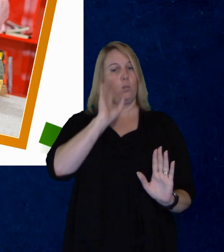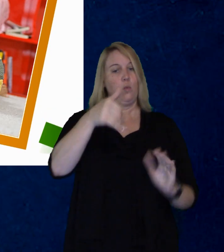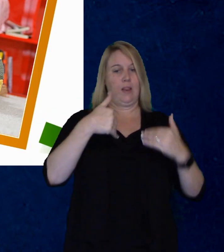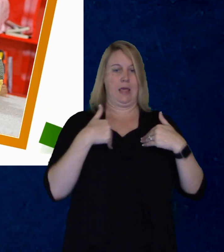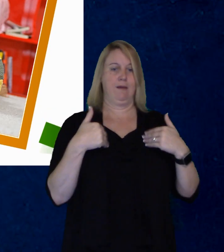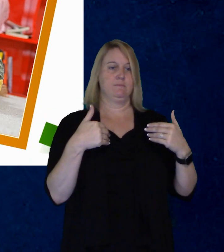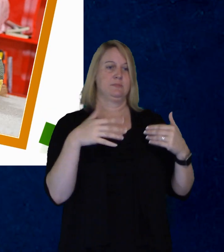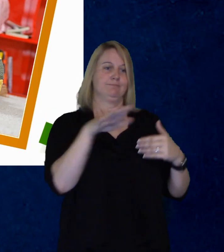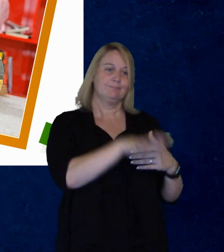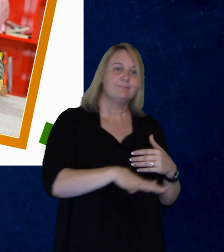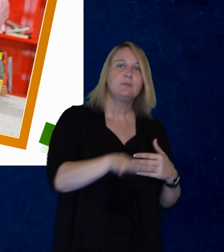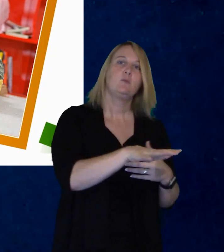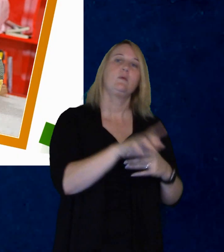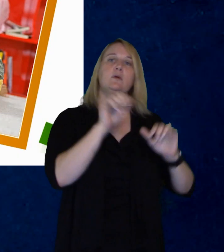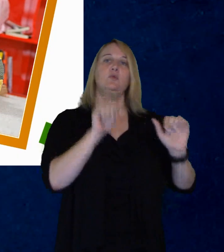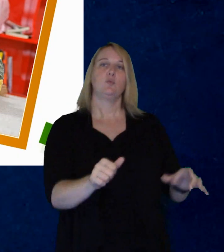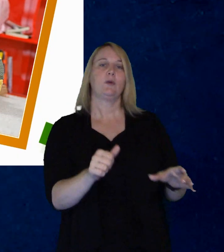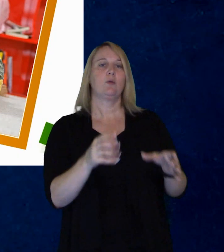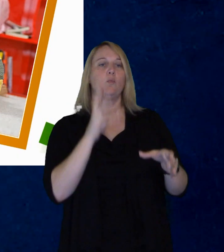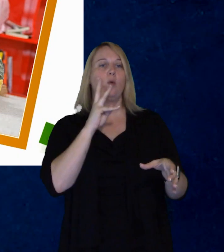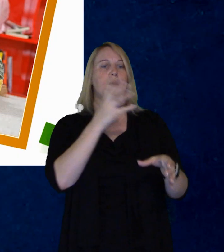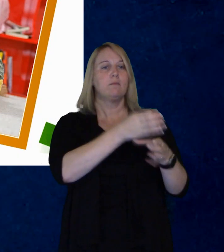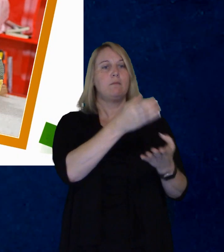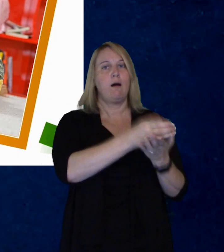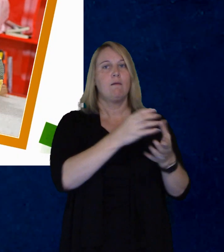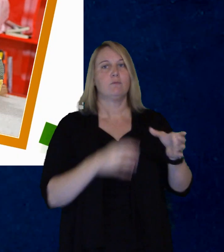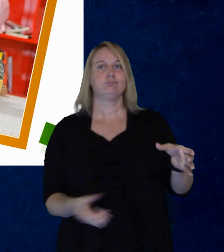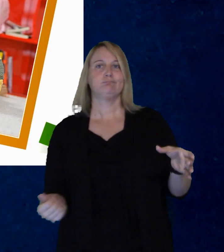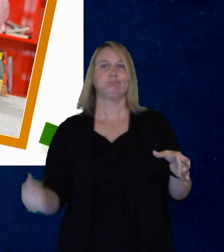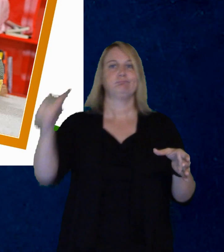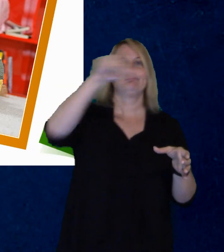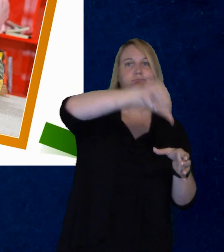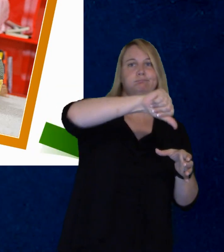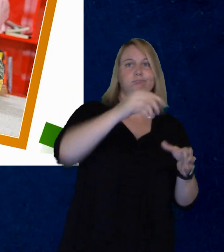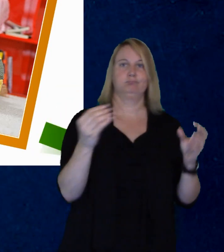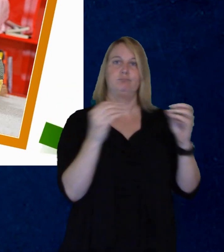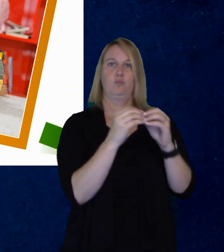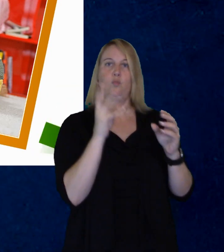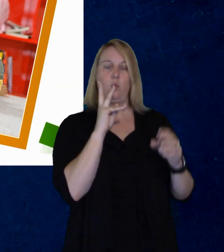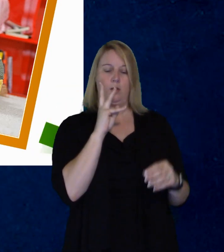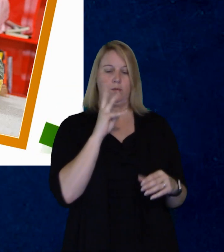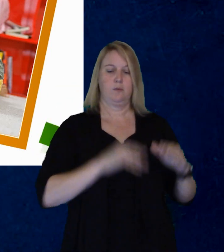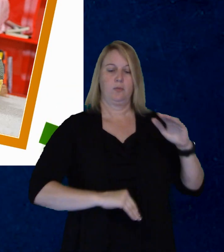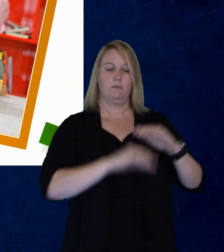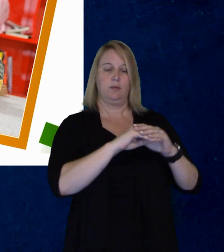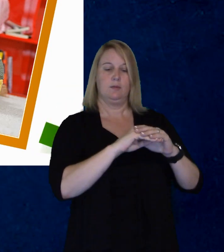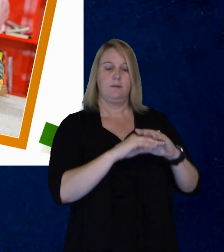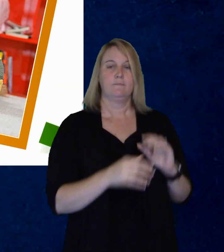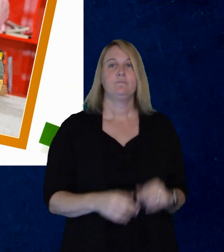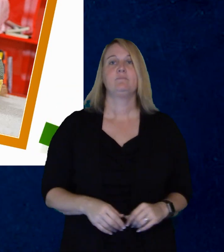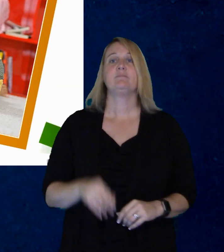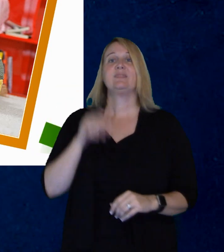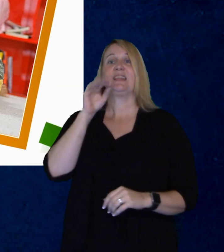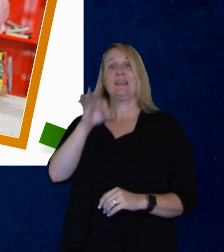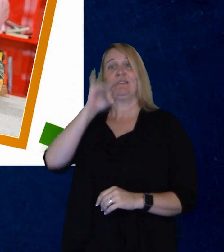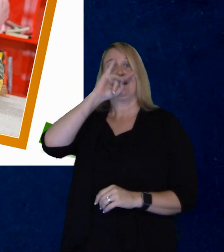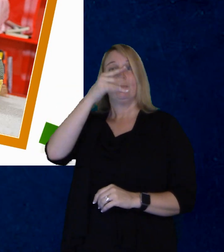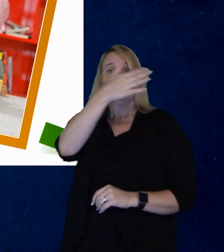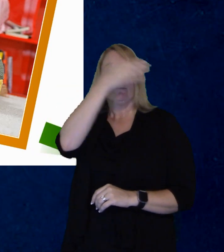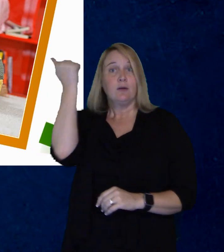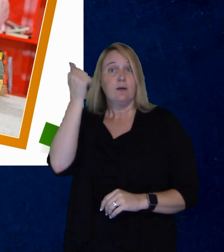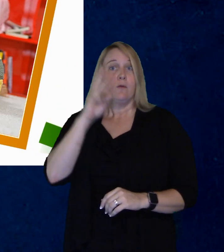their water bottle if need be. We will also have water bottles here at school for kids who forget theirs for the